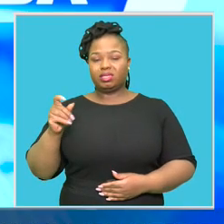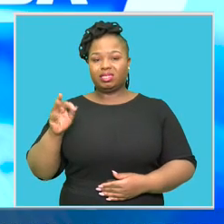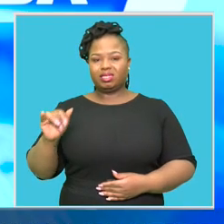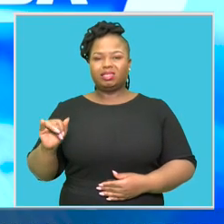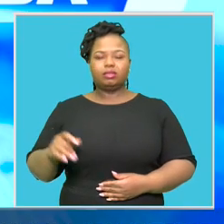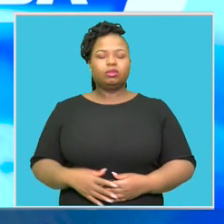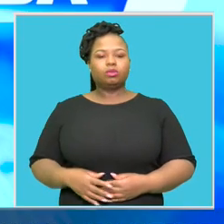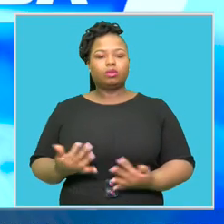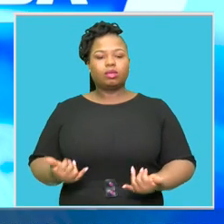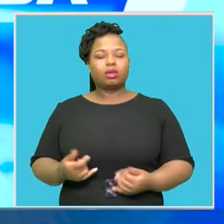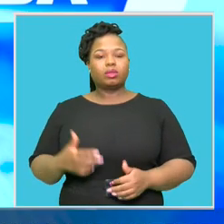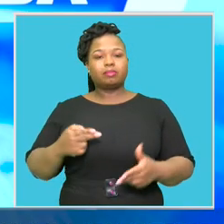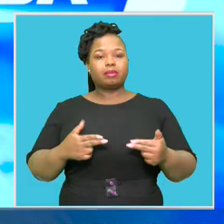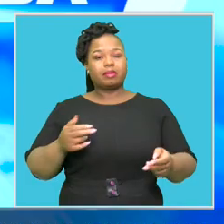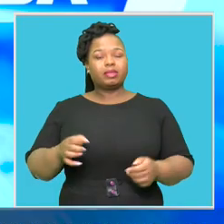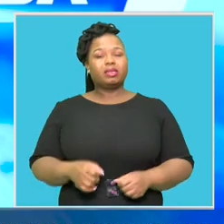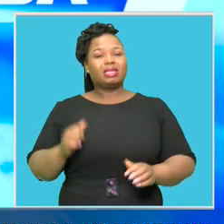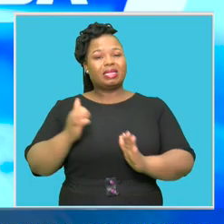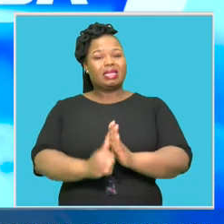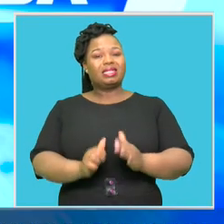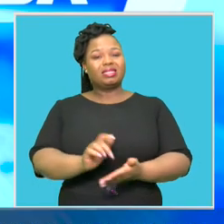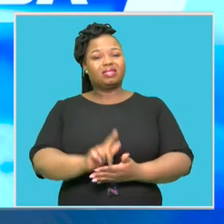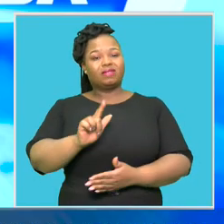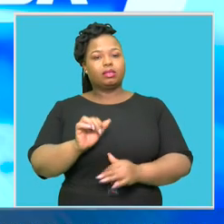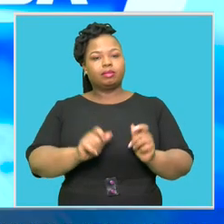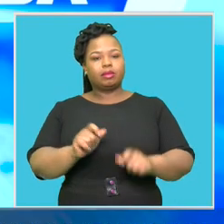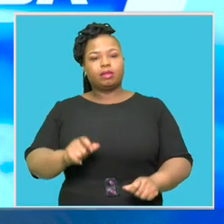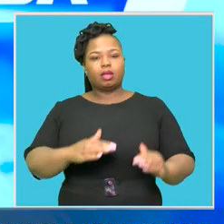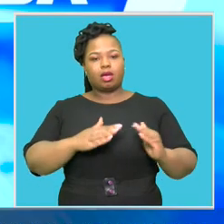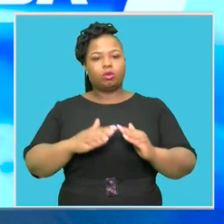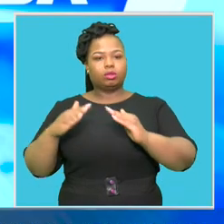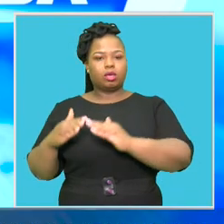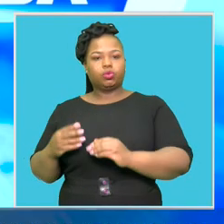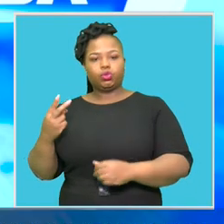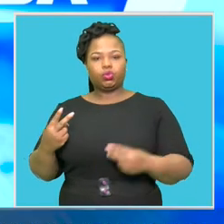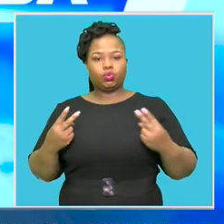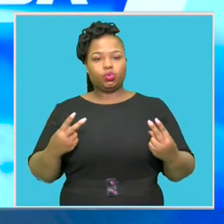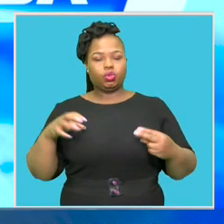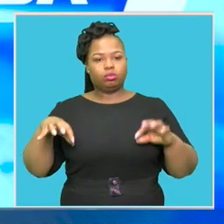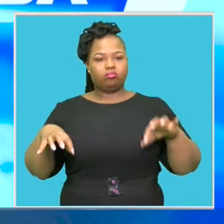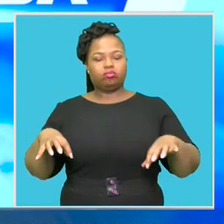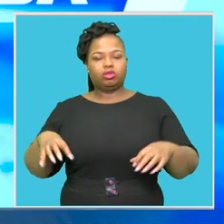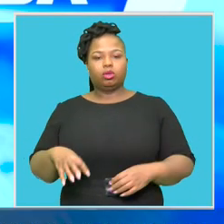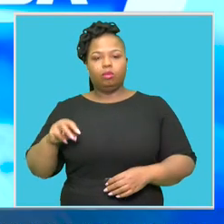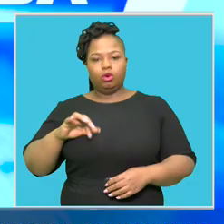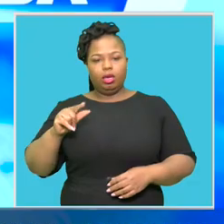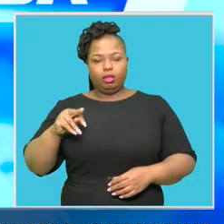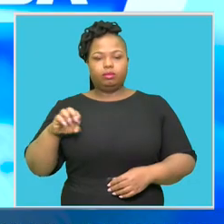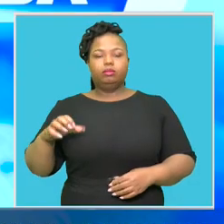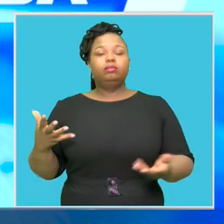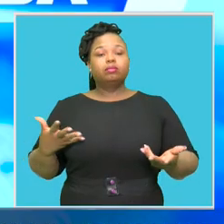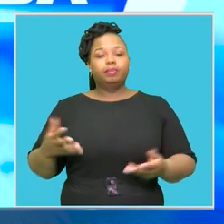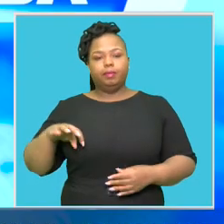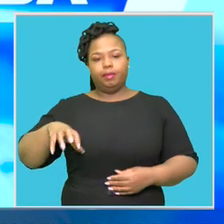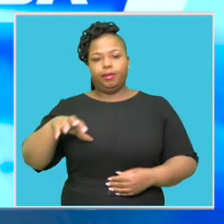mabanga ziwa ba dubula babula la bando abangu 17 ezli nezmbili ze luge ne endaweni ya se ngobu zani Eastern Cape